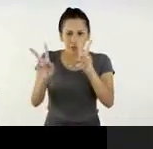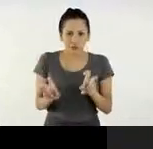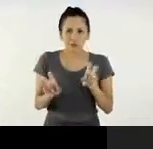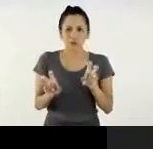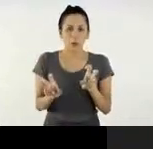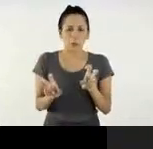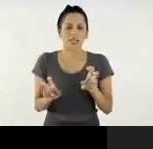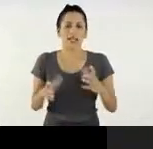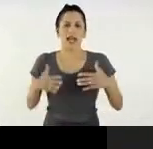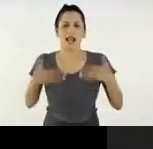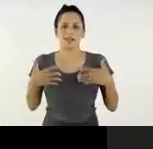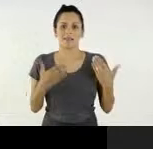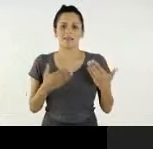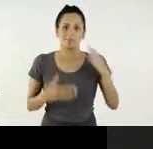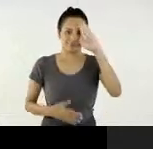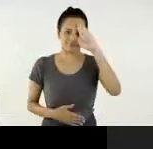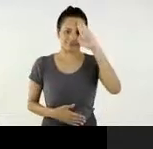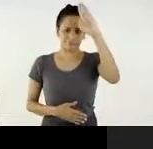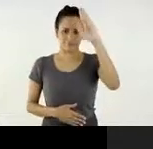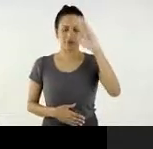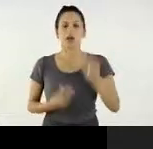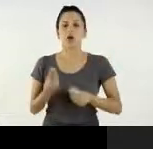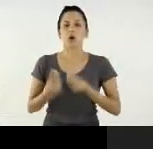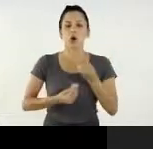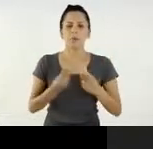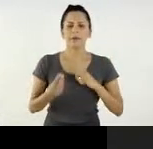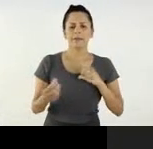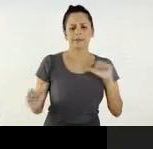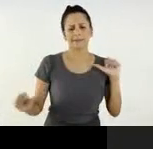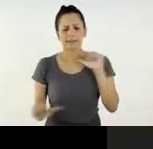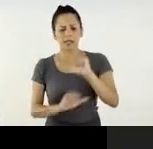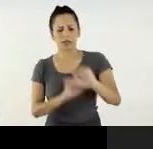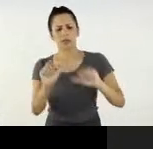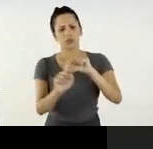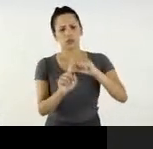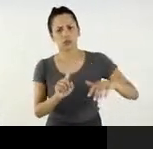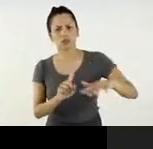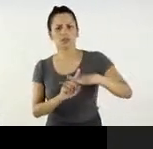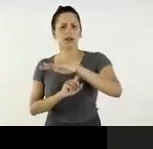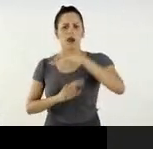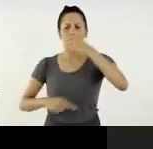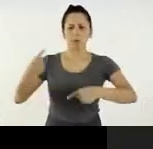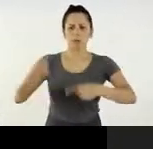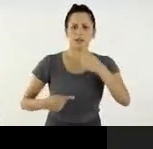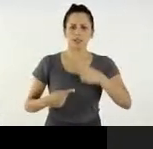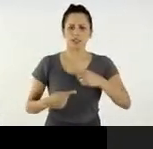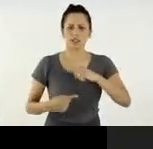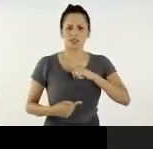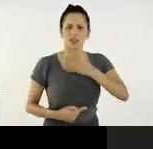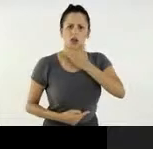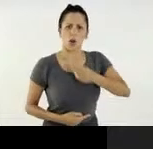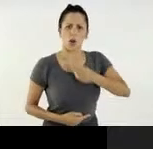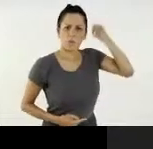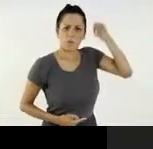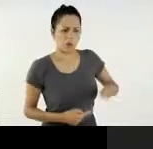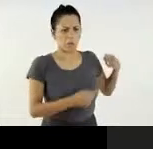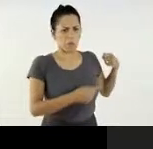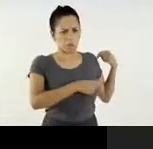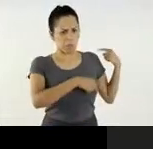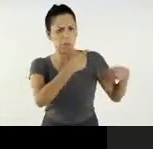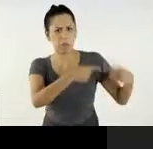Political Transformation of the Patriarchy That Otherwise Threatens to Bury Us. My apologies to the translator.